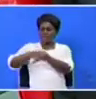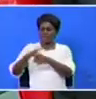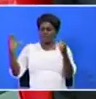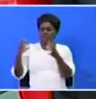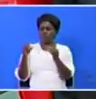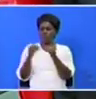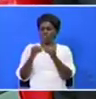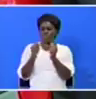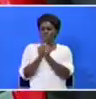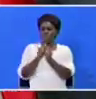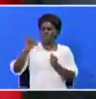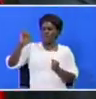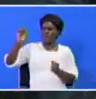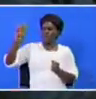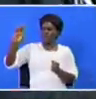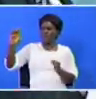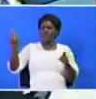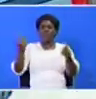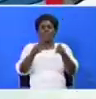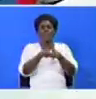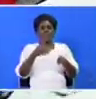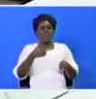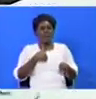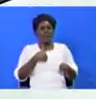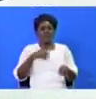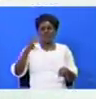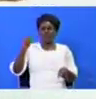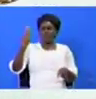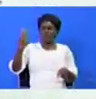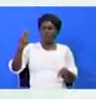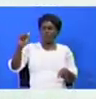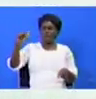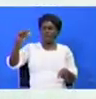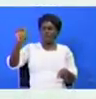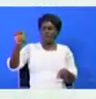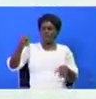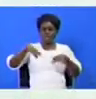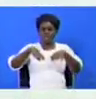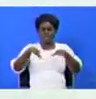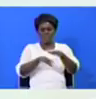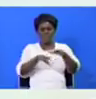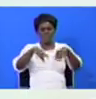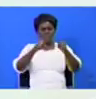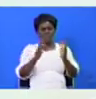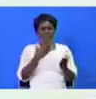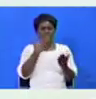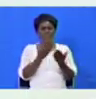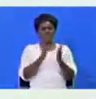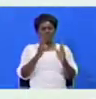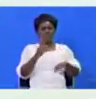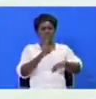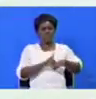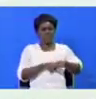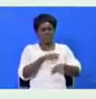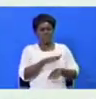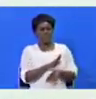by IEBC. And we also had David Murathe, he's the deputy chair, Jubilee Party. Gentlemen, thank you so much for your time. Probably this is a conversation we need to